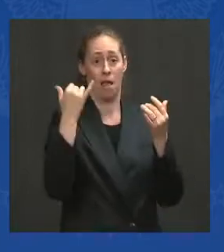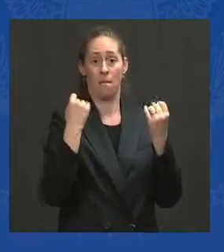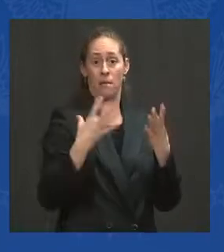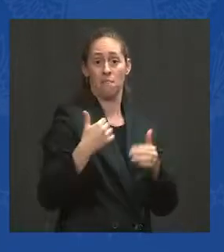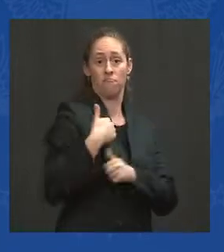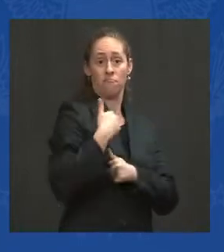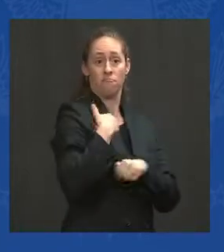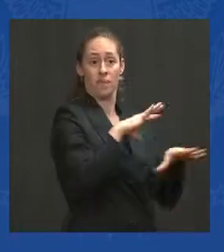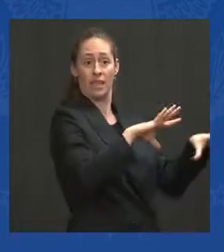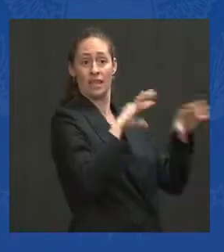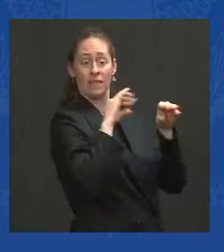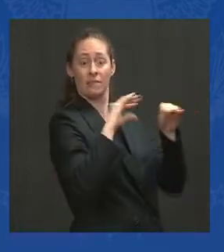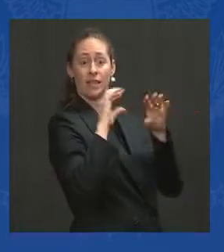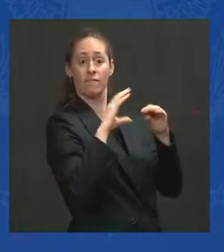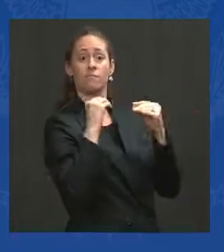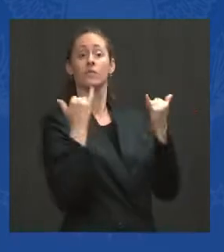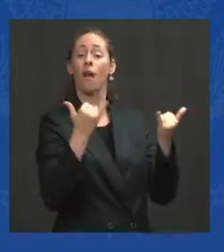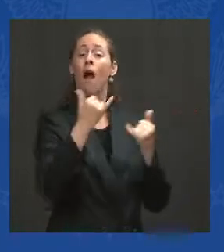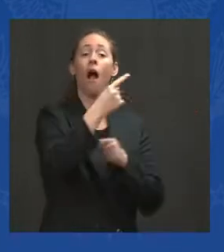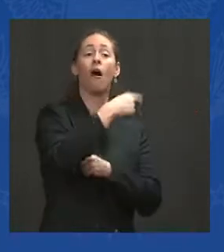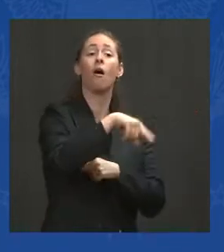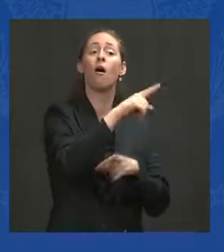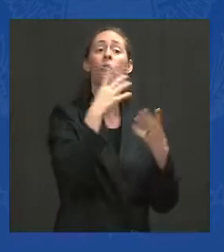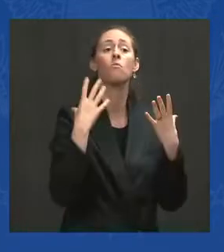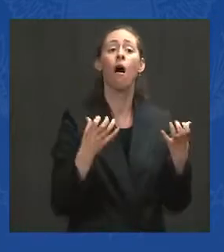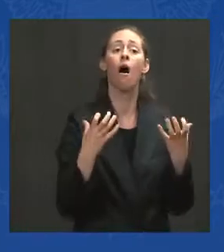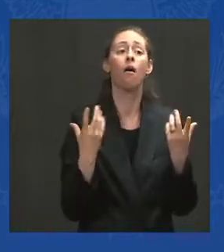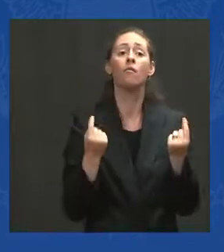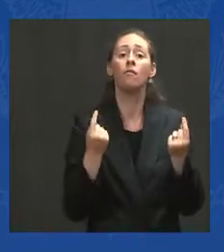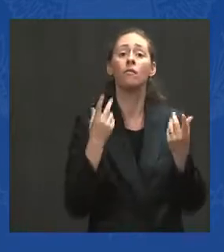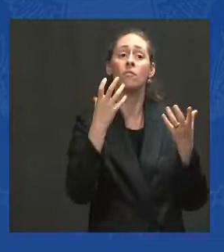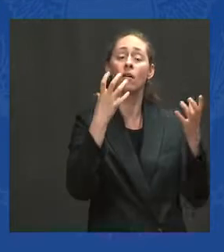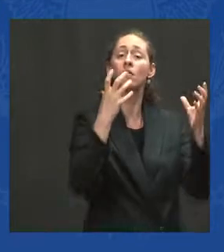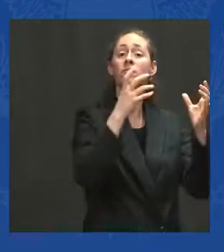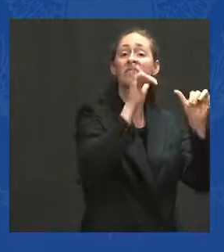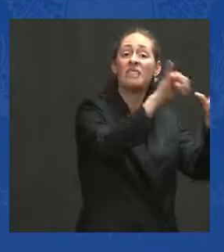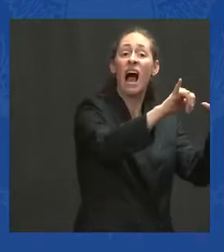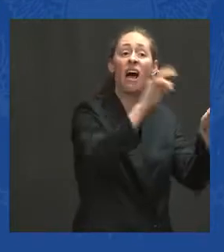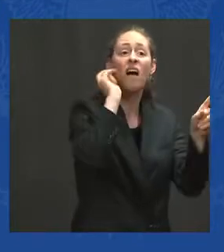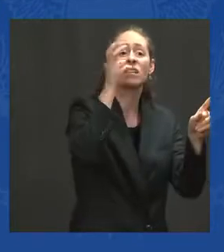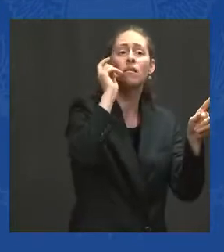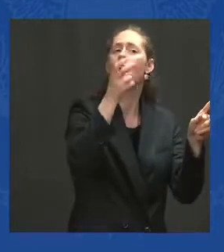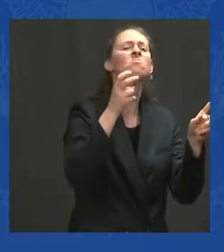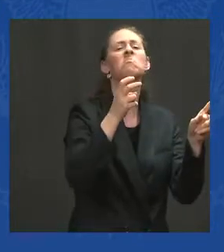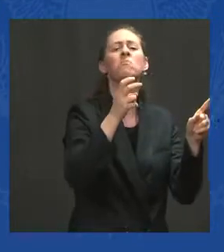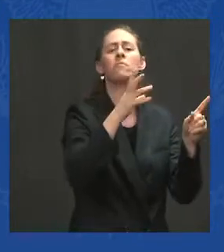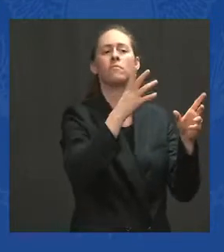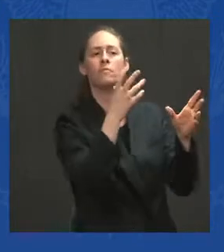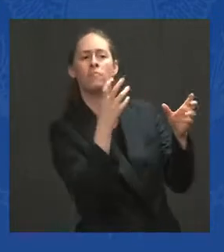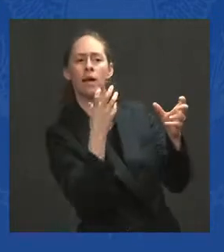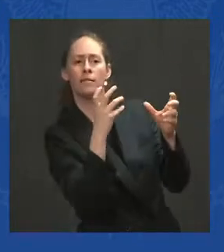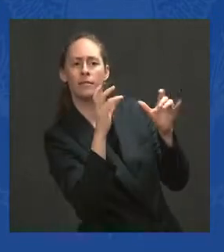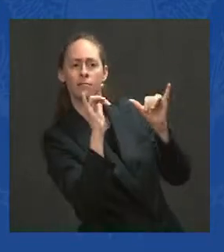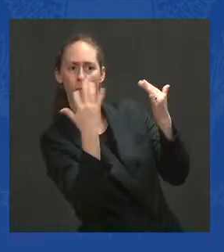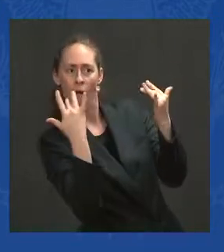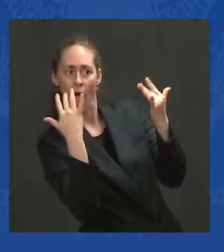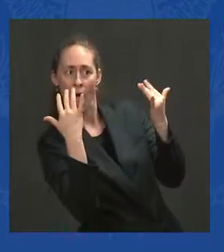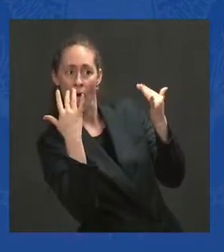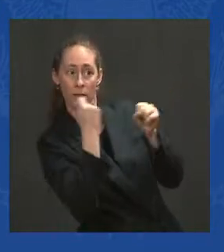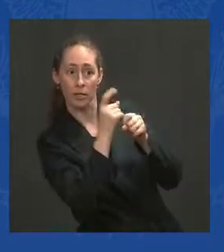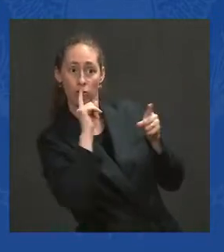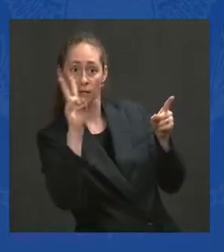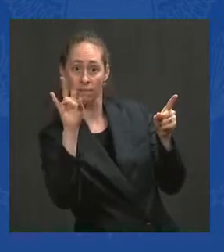safely outside of Afghanistan while their U.S. visas are being processed. The operation has identified